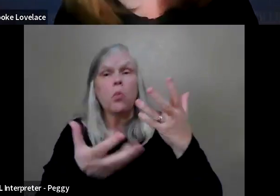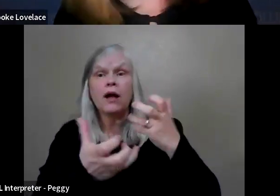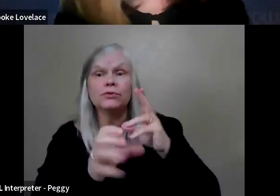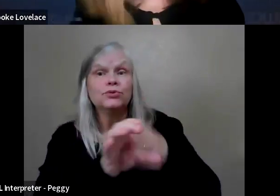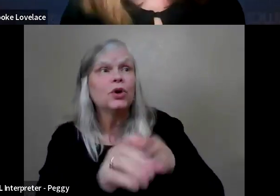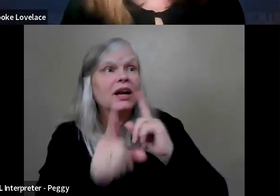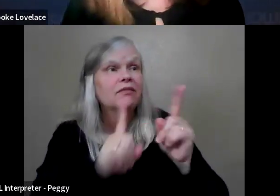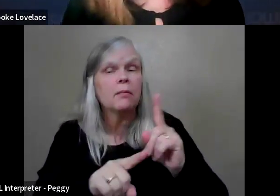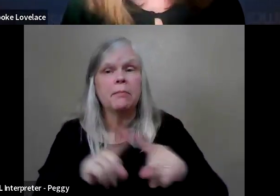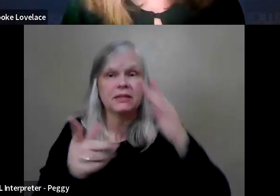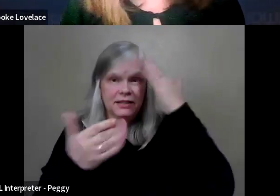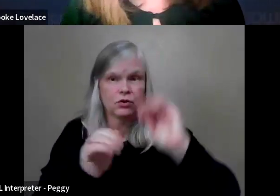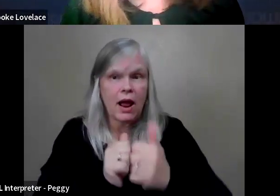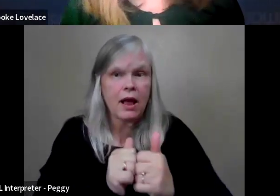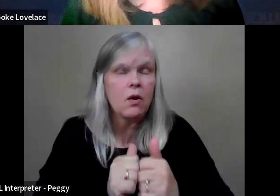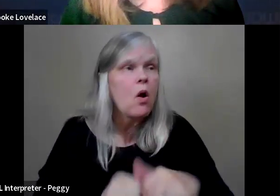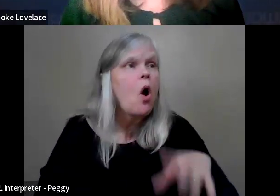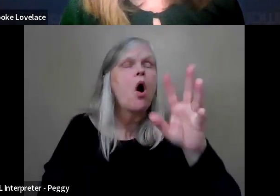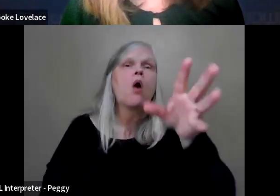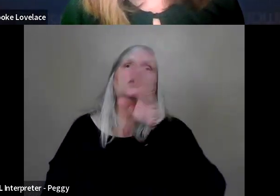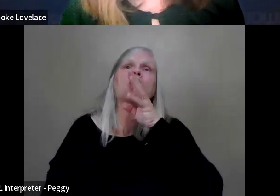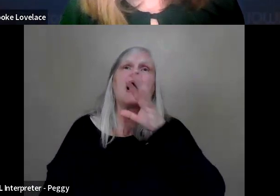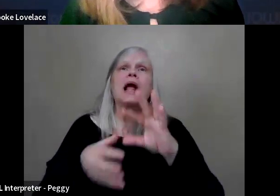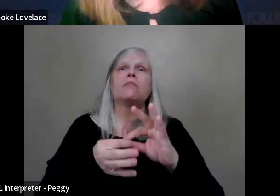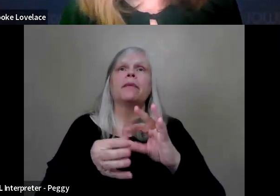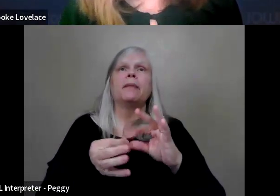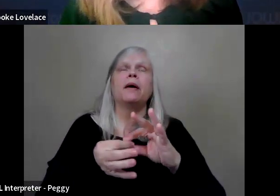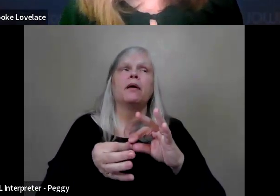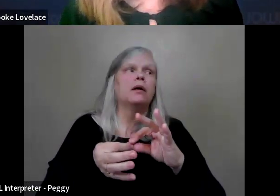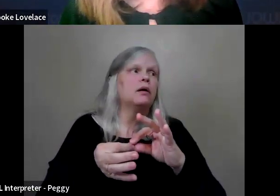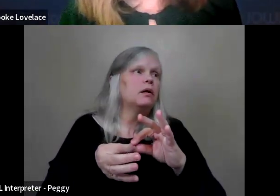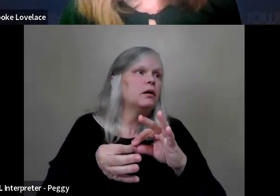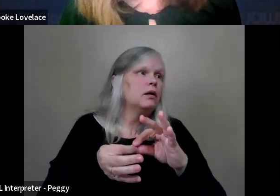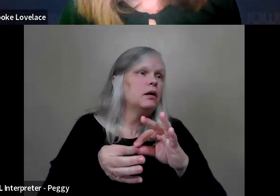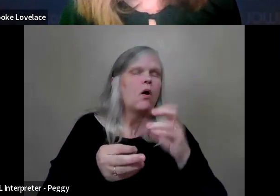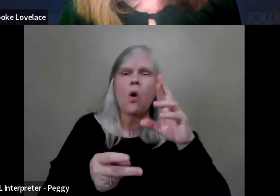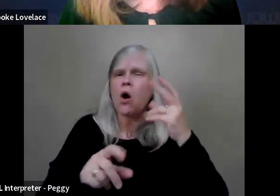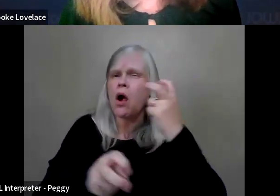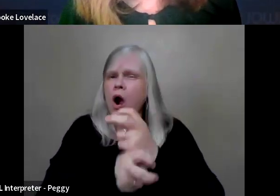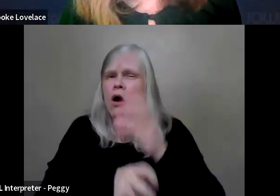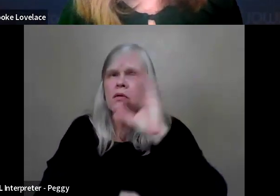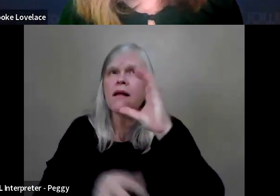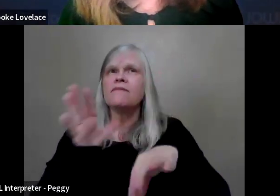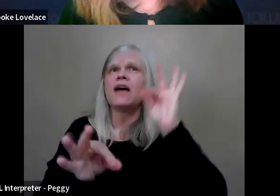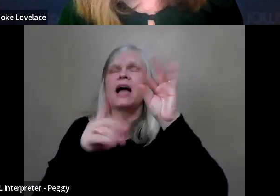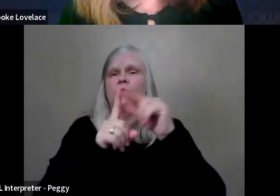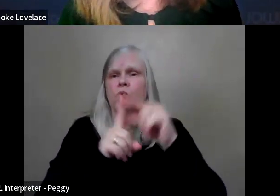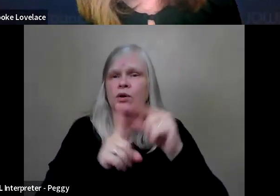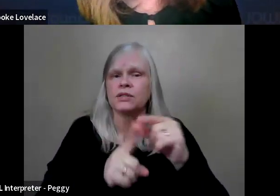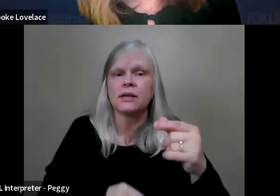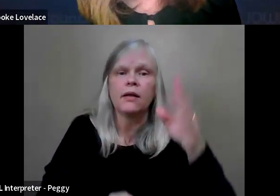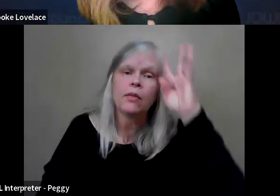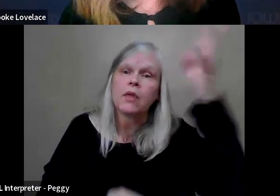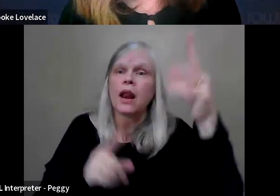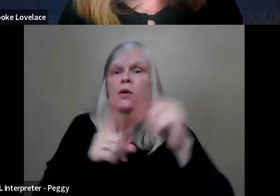conversation or trail off mid-sentence, or maybe have difficulty with word finding. They may make up words